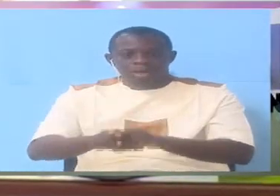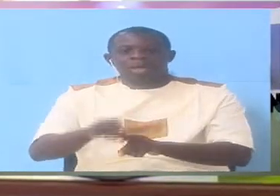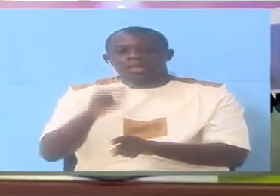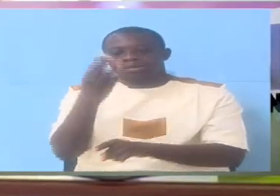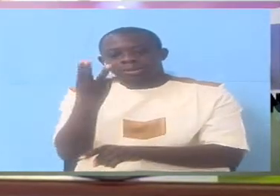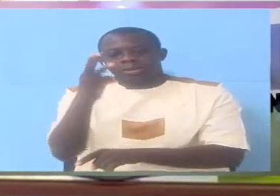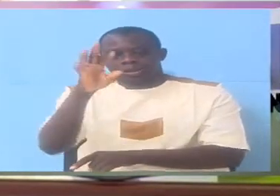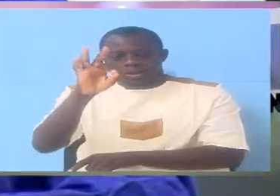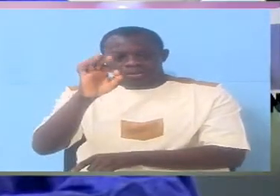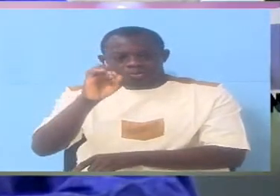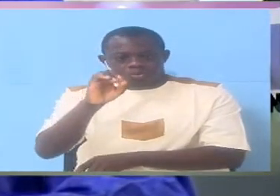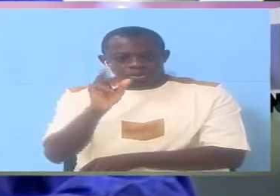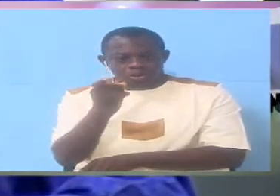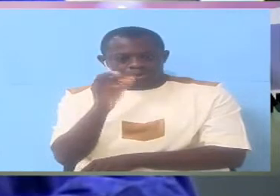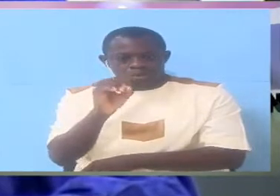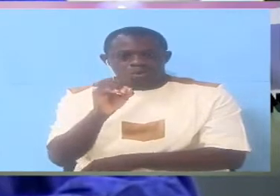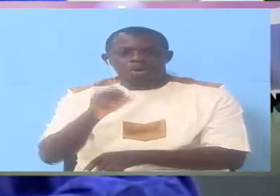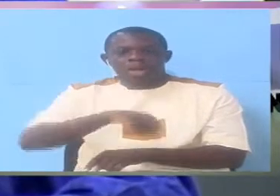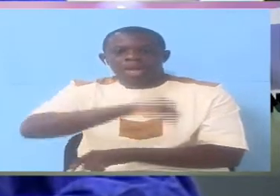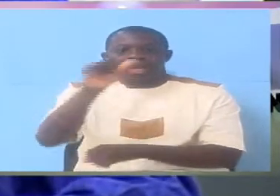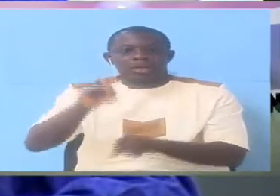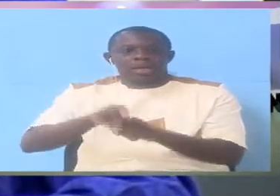3 Togolese. And